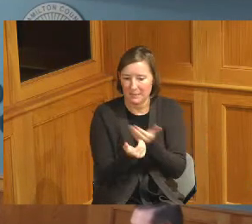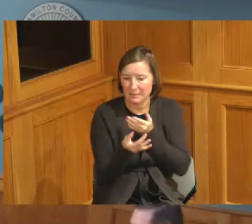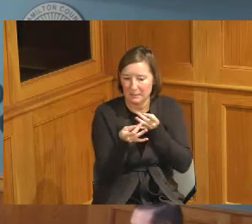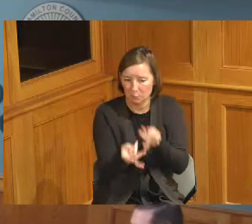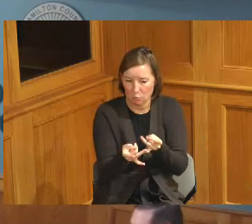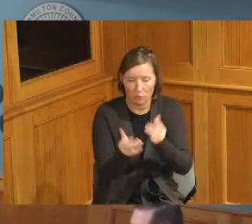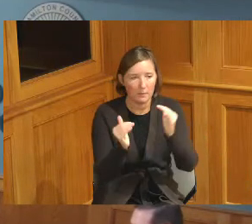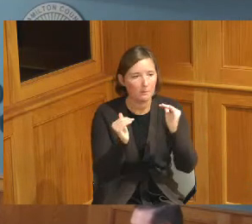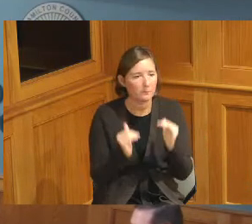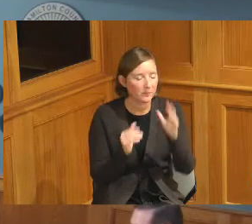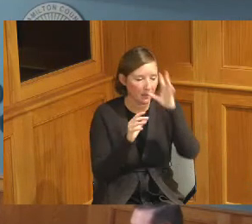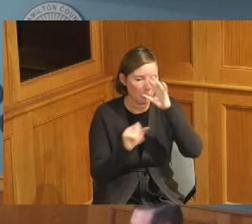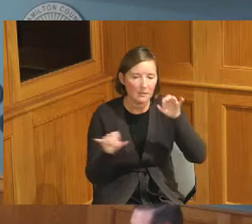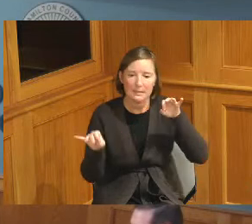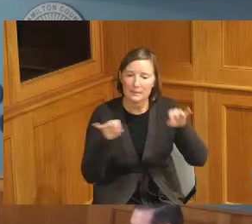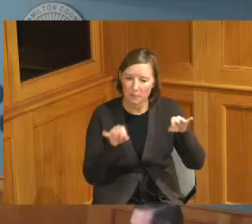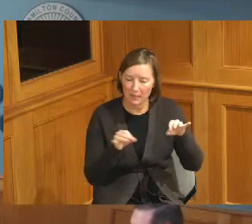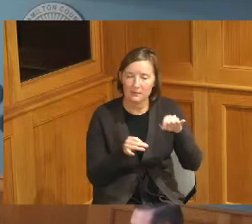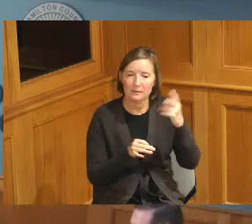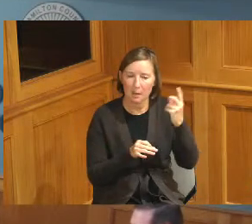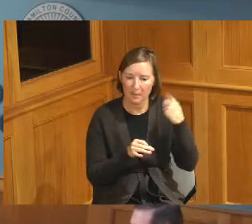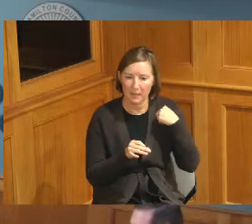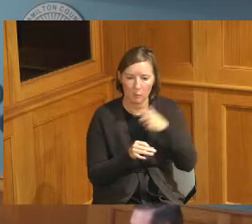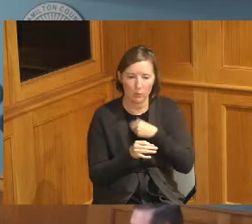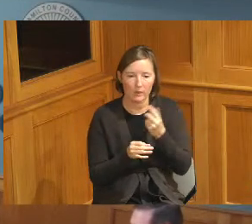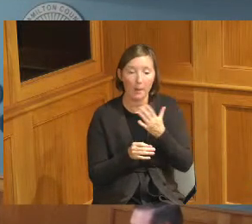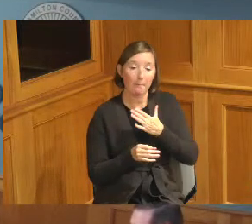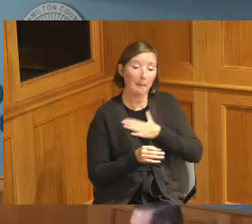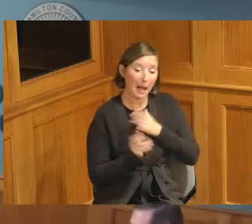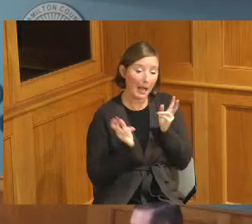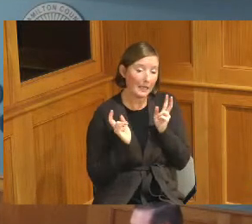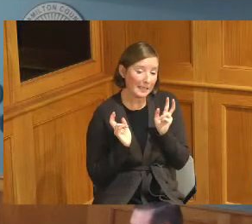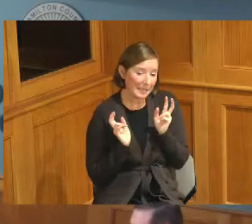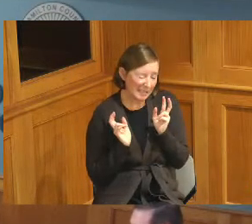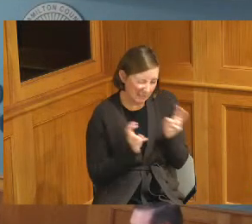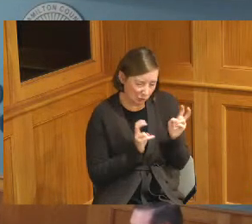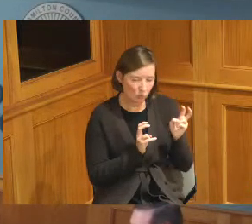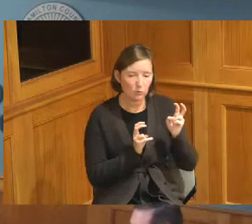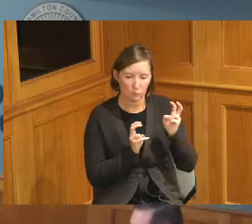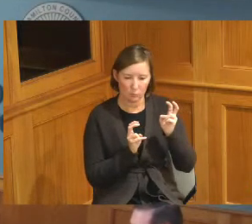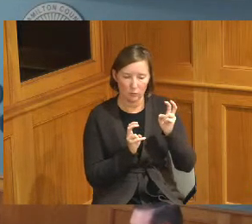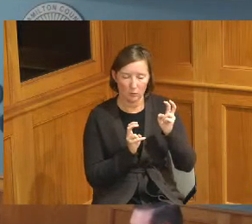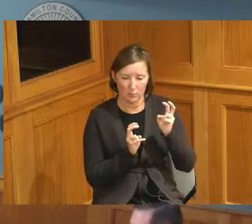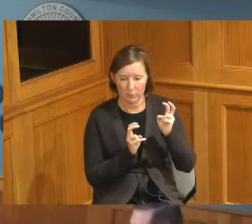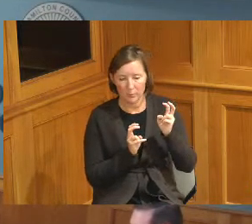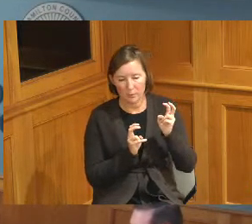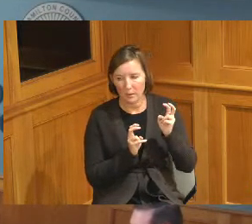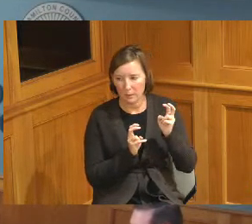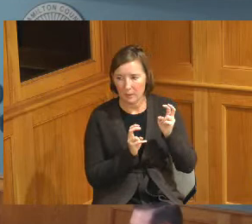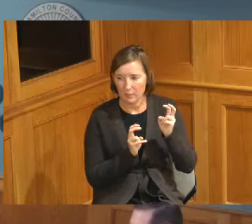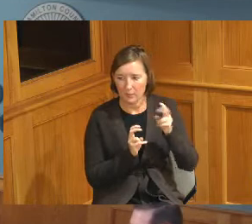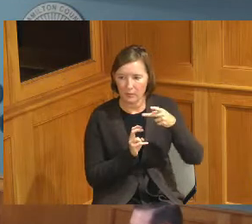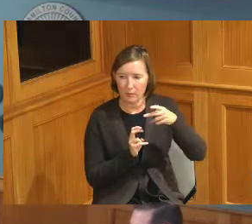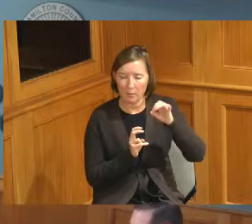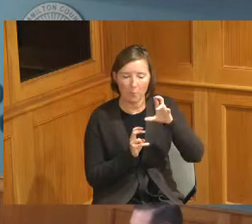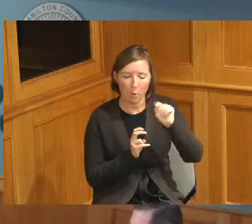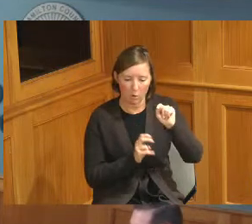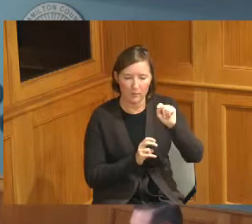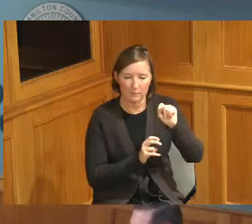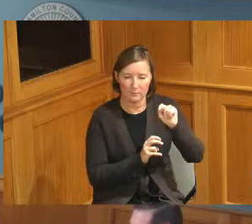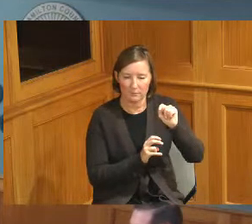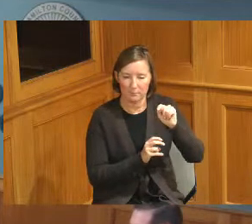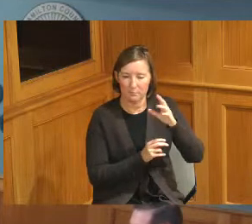one of the things that we are doing. My issue on the port piece is, and it's no